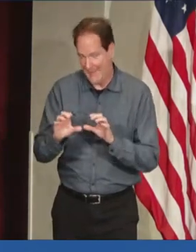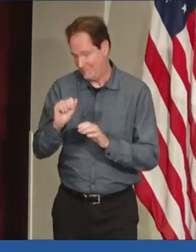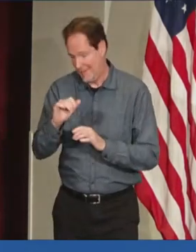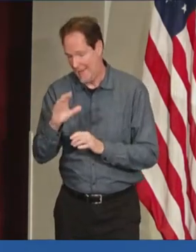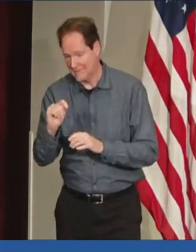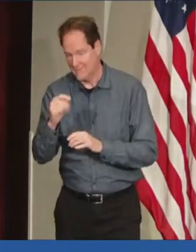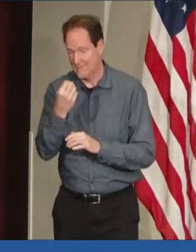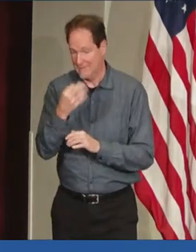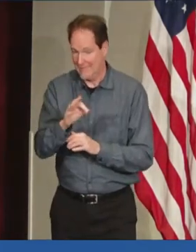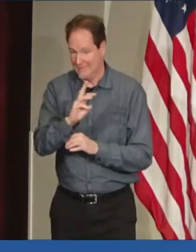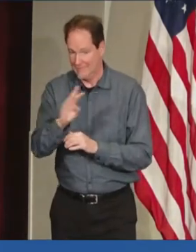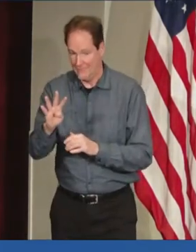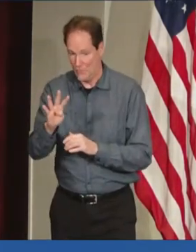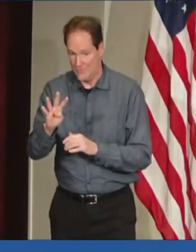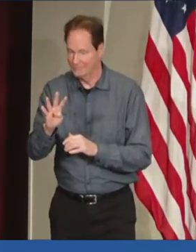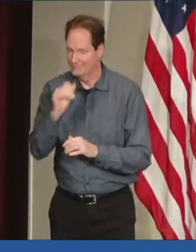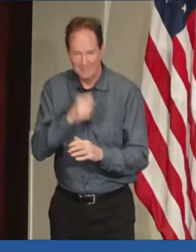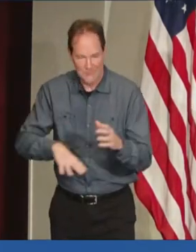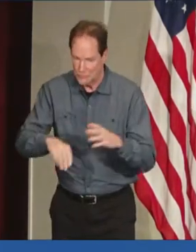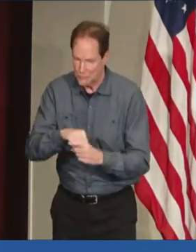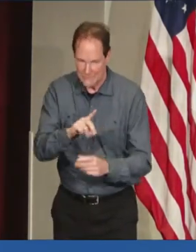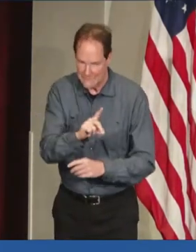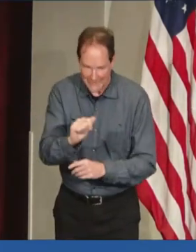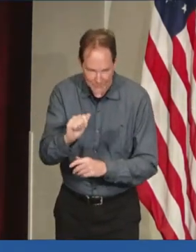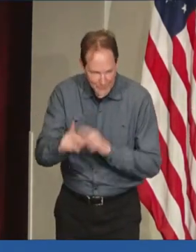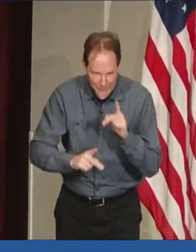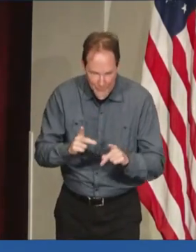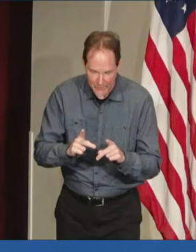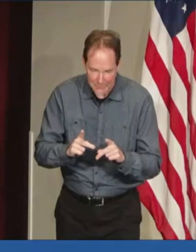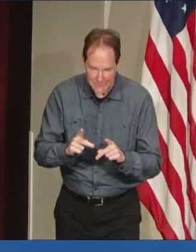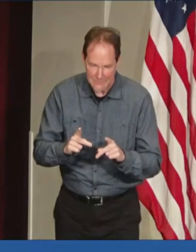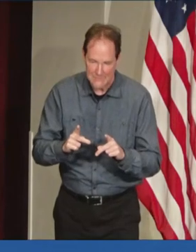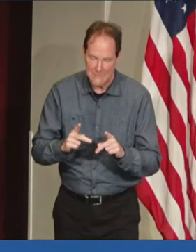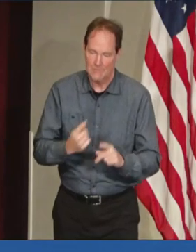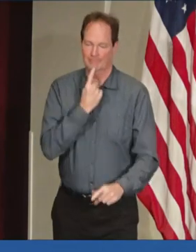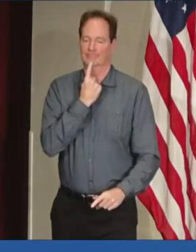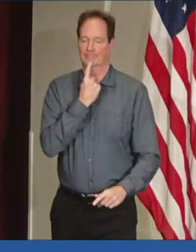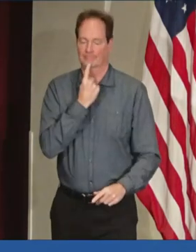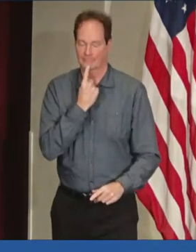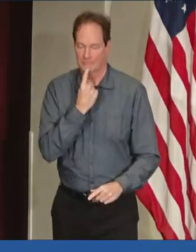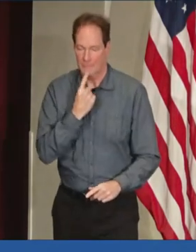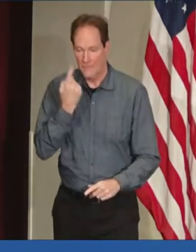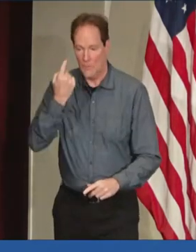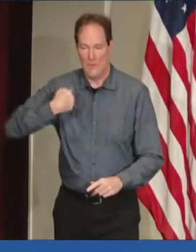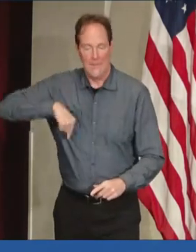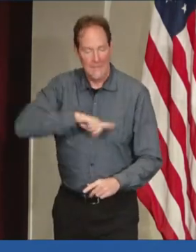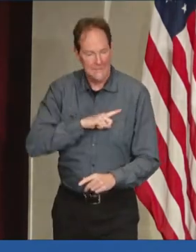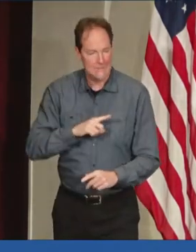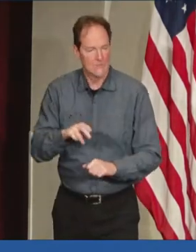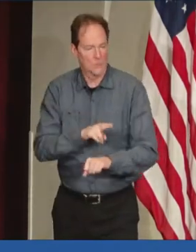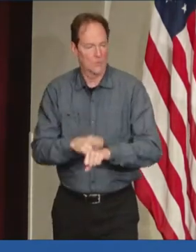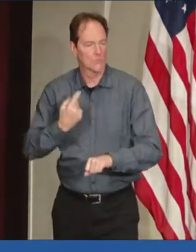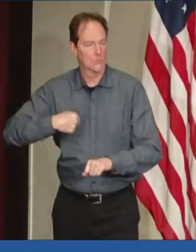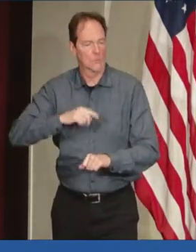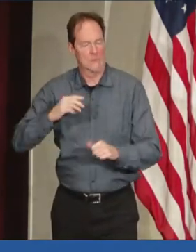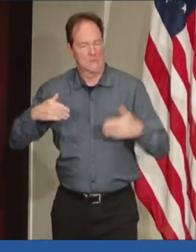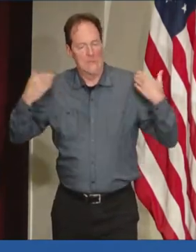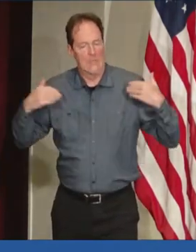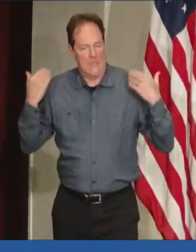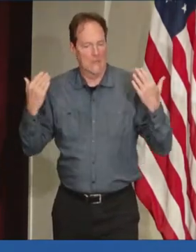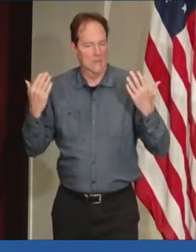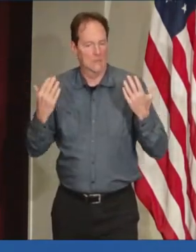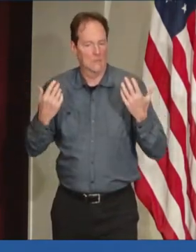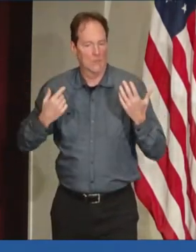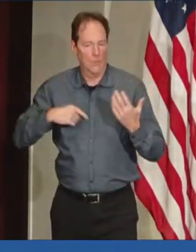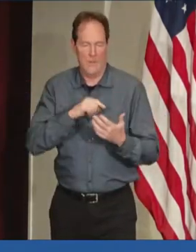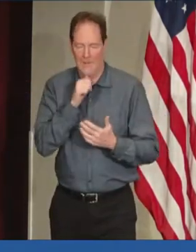1965, failed to include disabled people. So for us, and of course we were young, and so did we